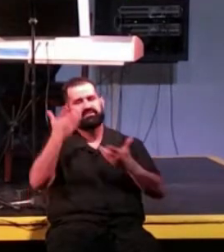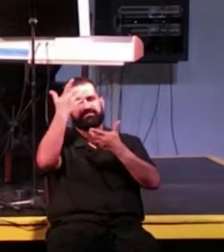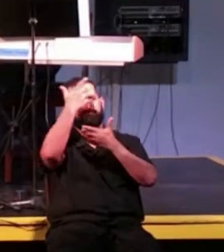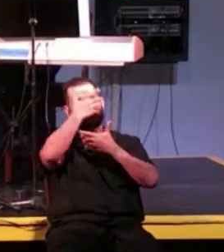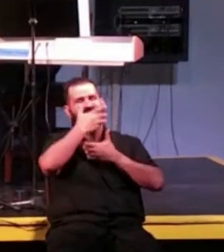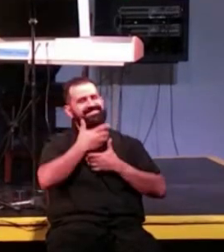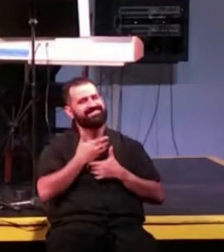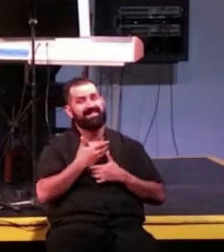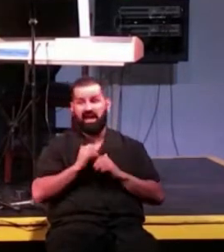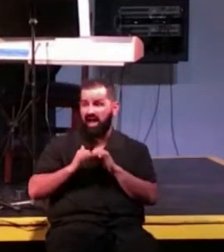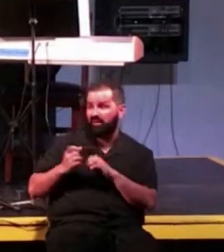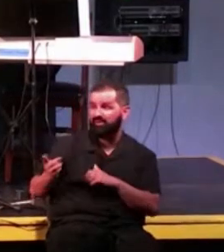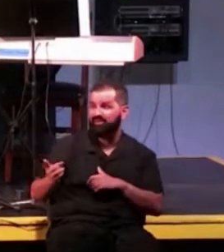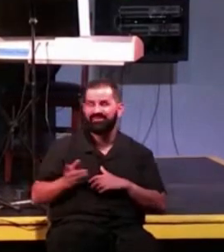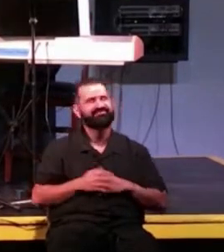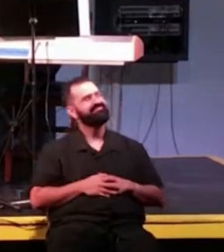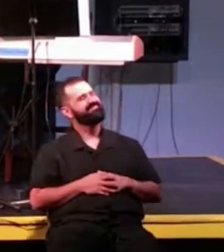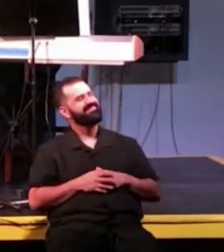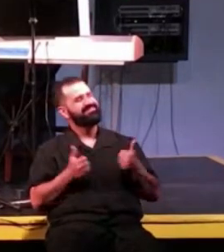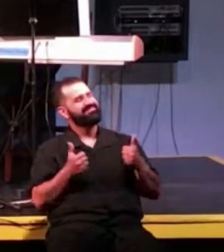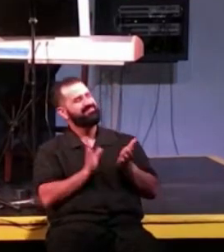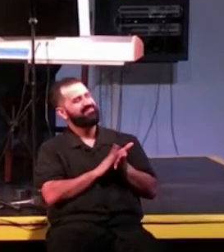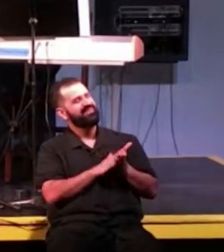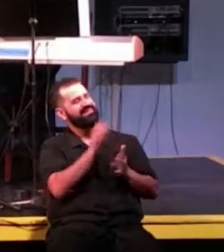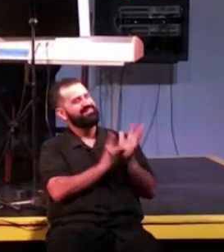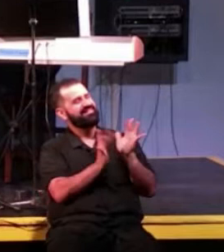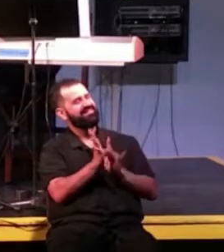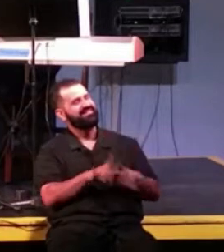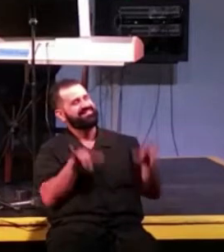and great. Hey, how are you doing? In victory.